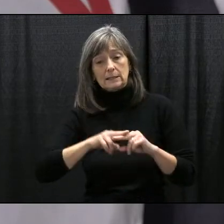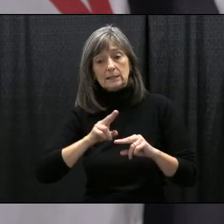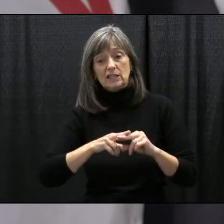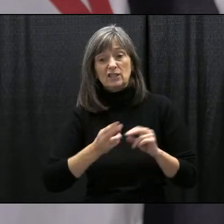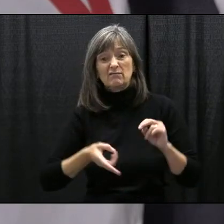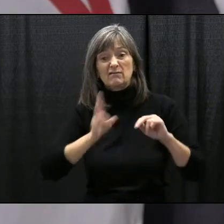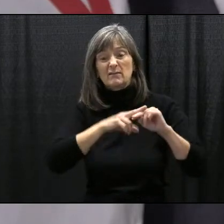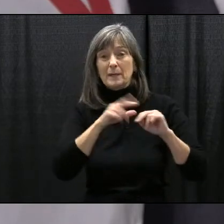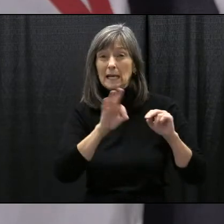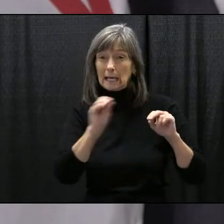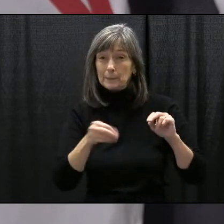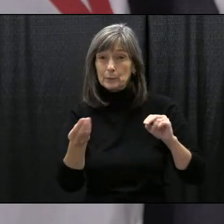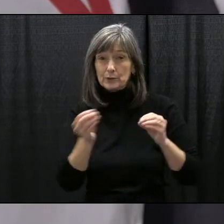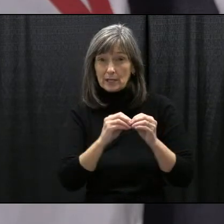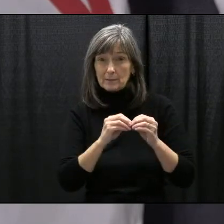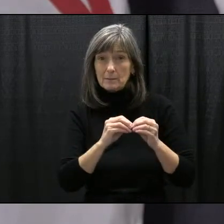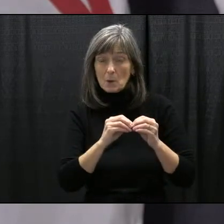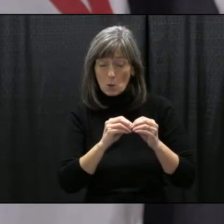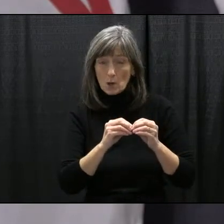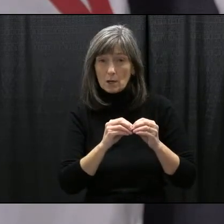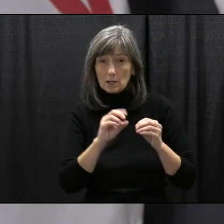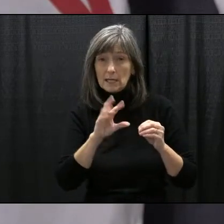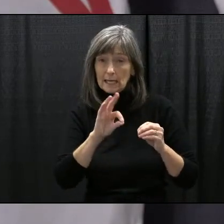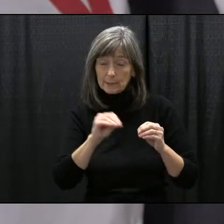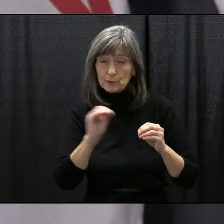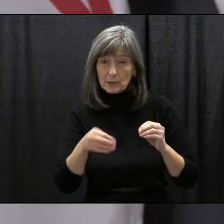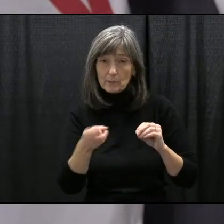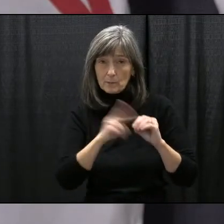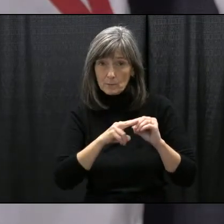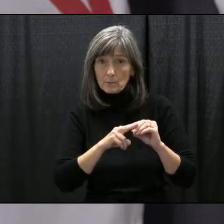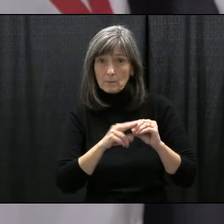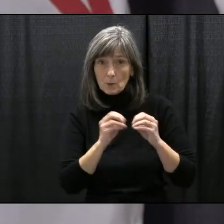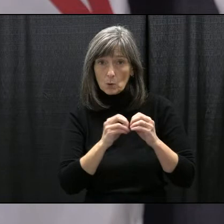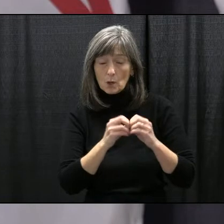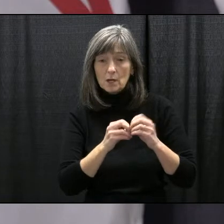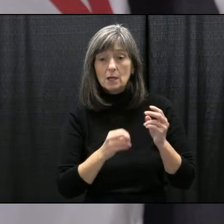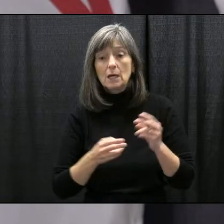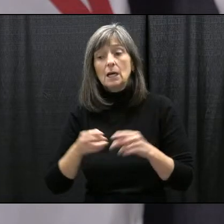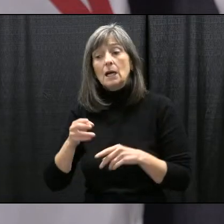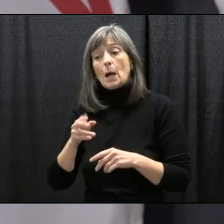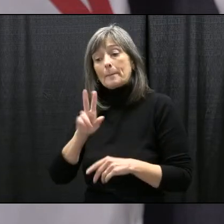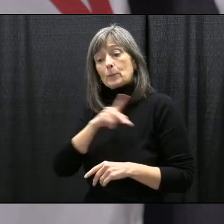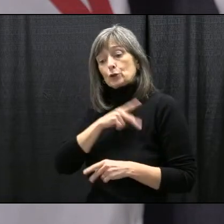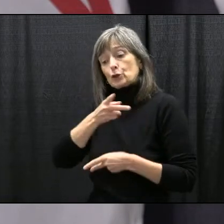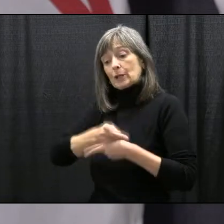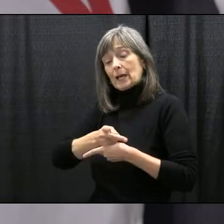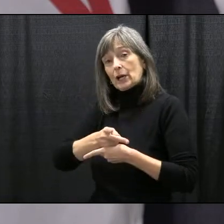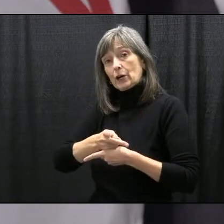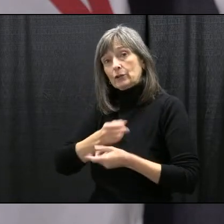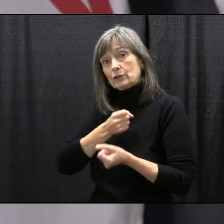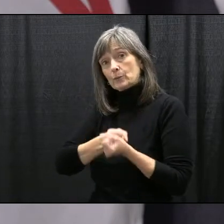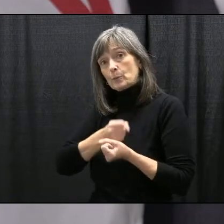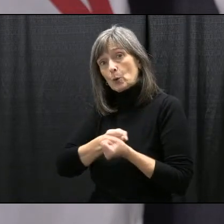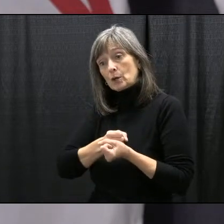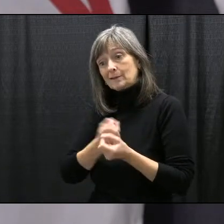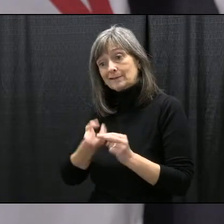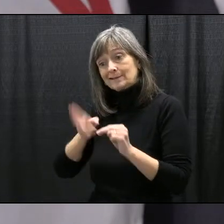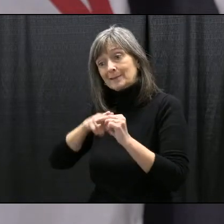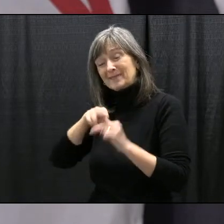approximately 90%. We increased seats in the personal care attendant program by